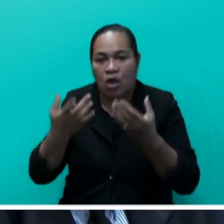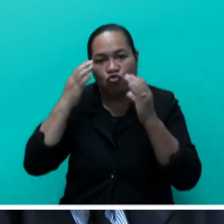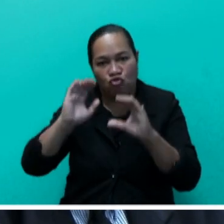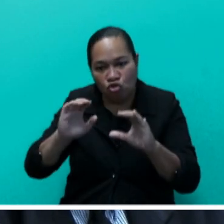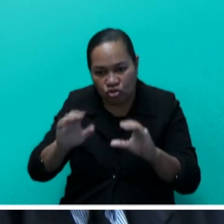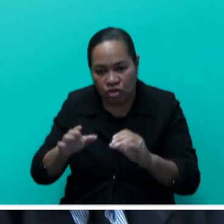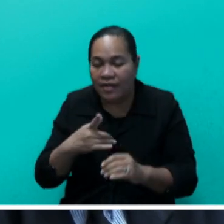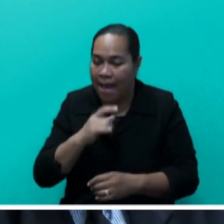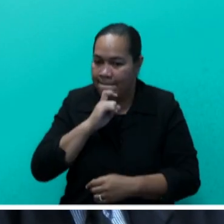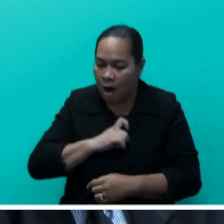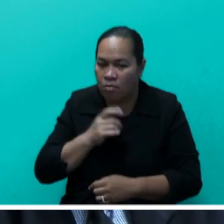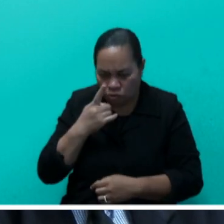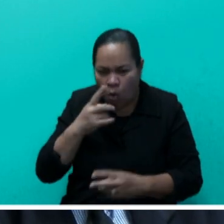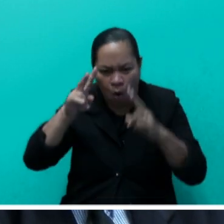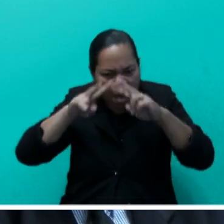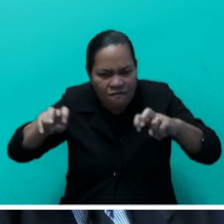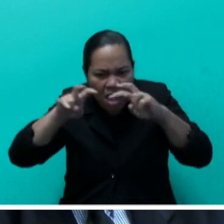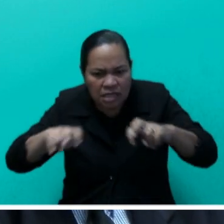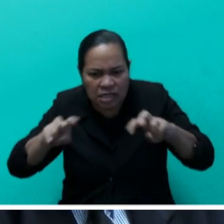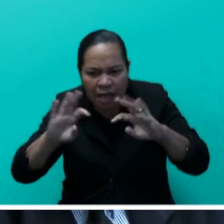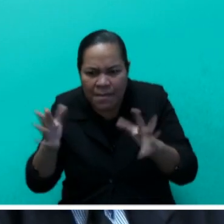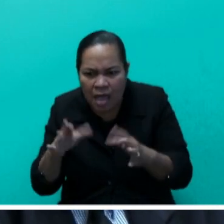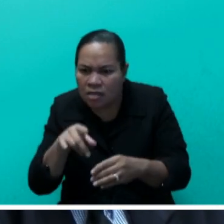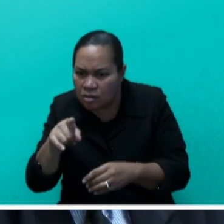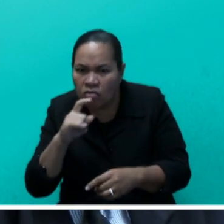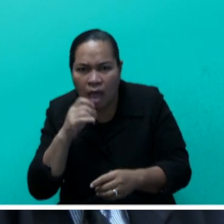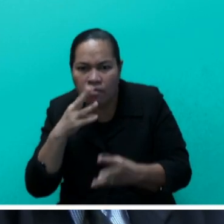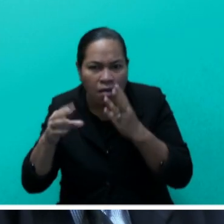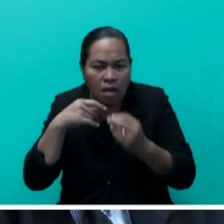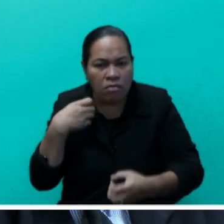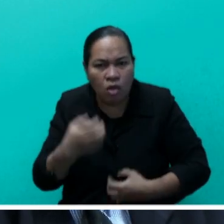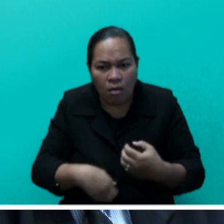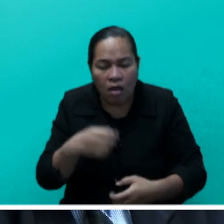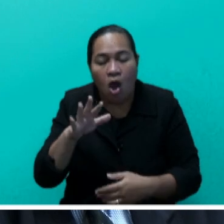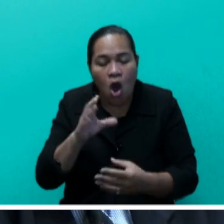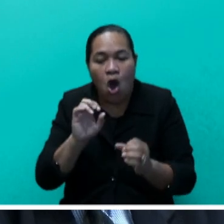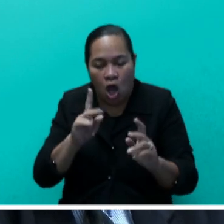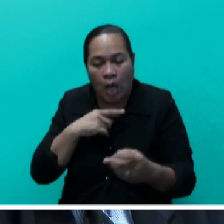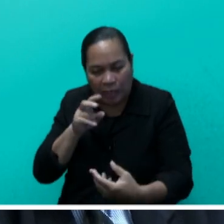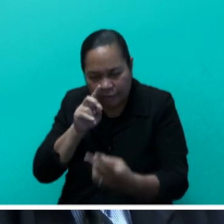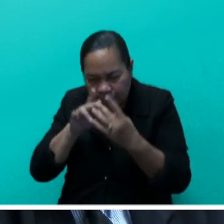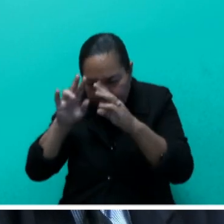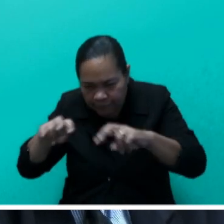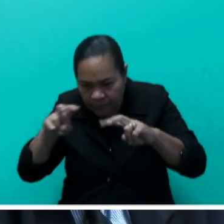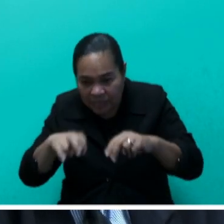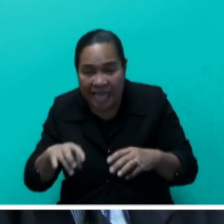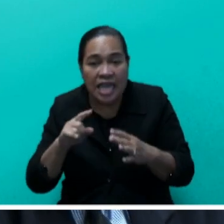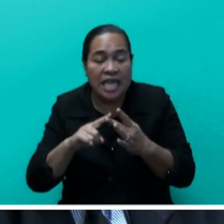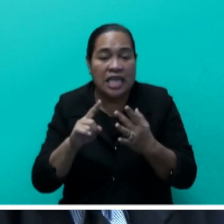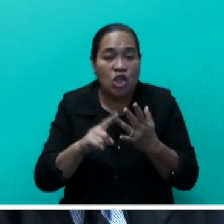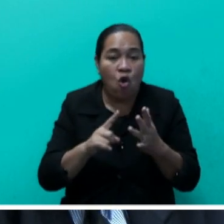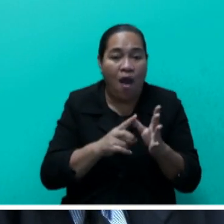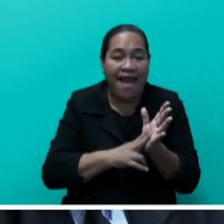They have promised to investigate the players' claims and as such engage Ioana Niveli